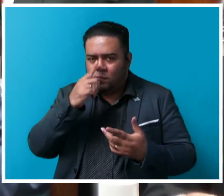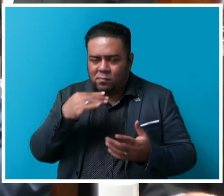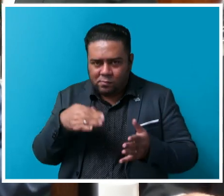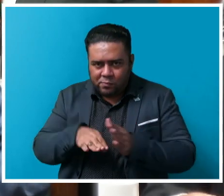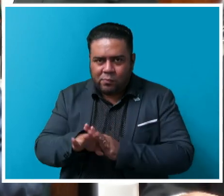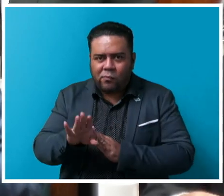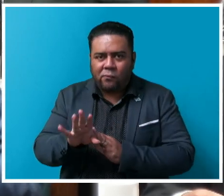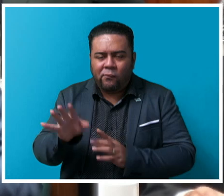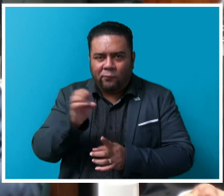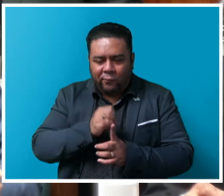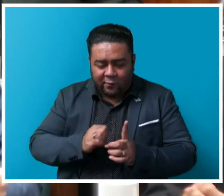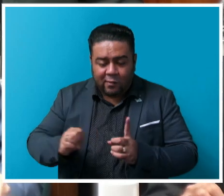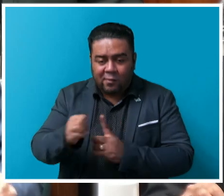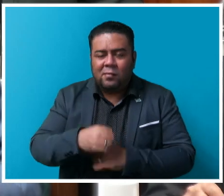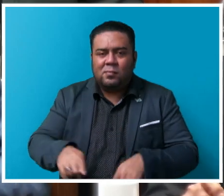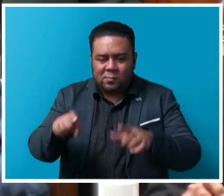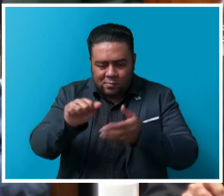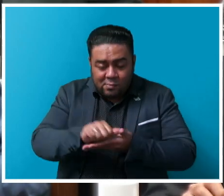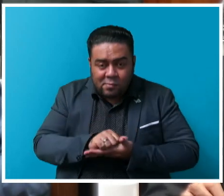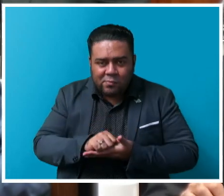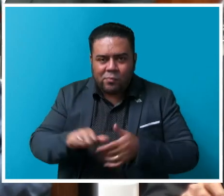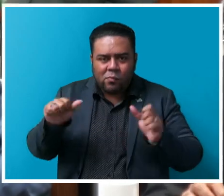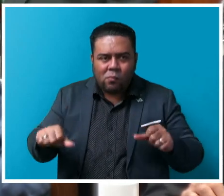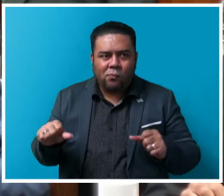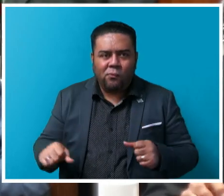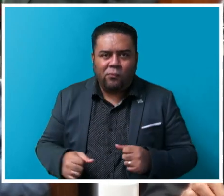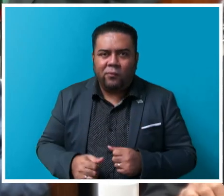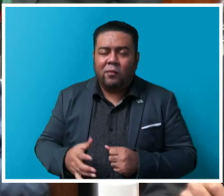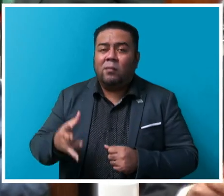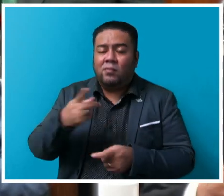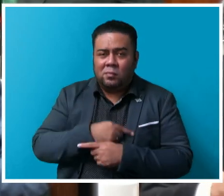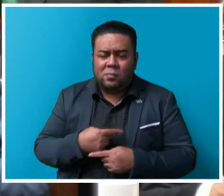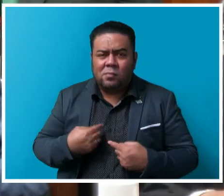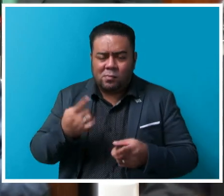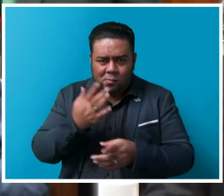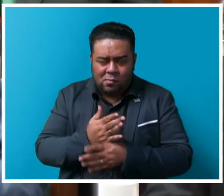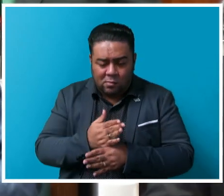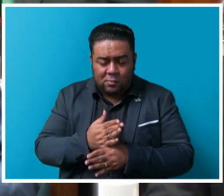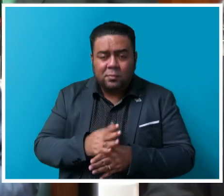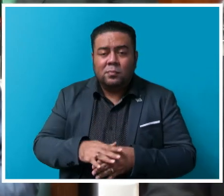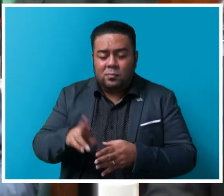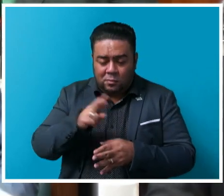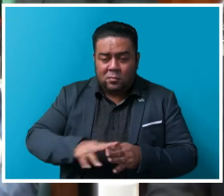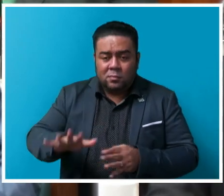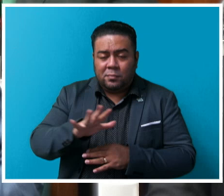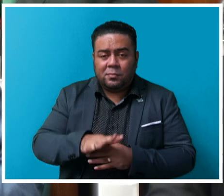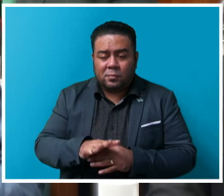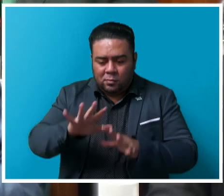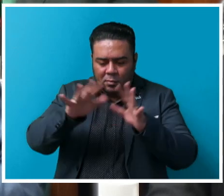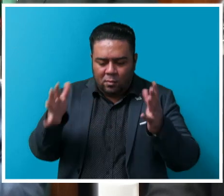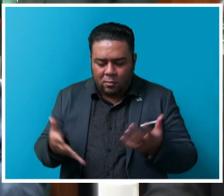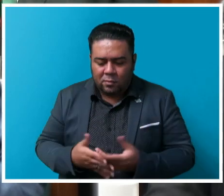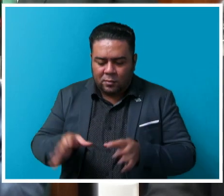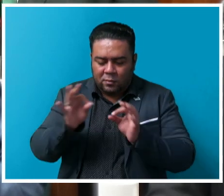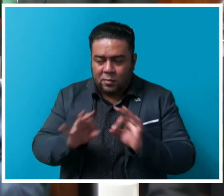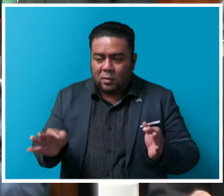our environment is preserved, and we collaborate regionally and globally for peace and shared